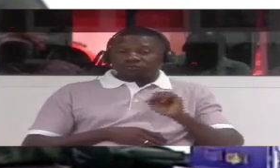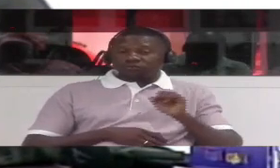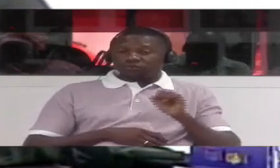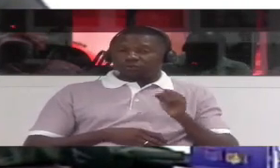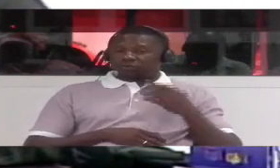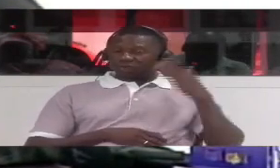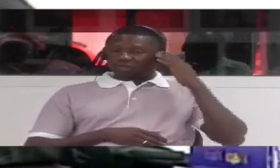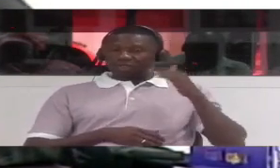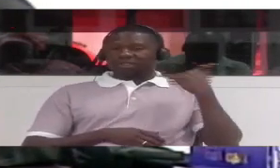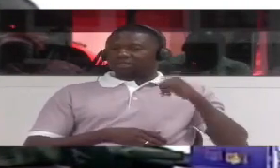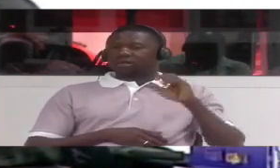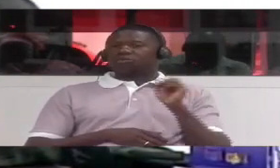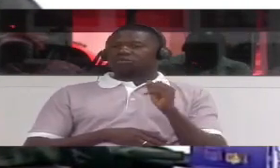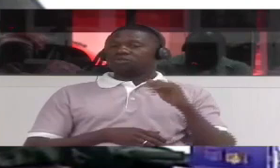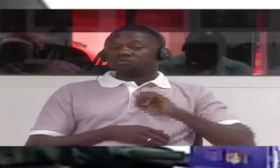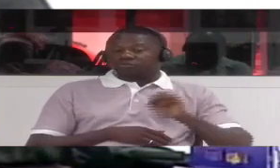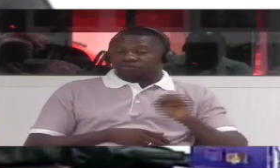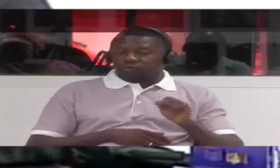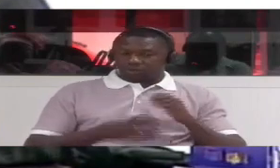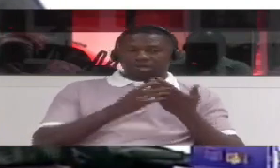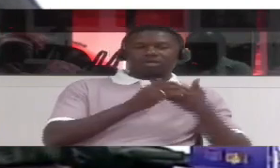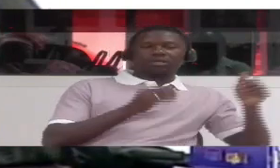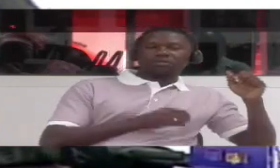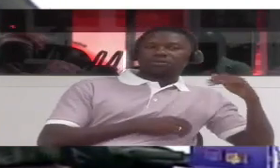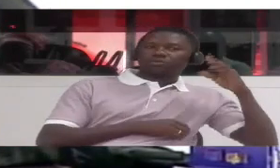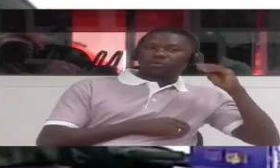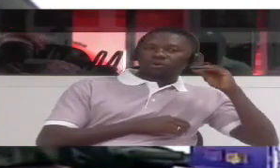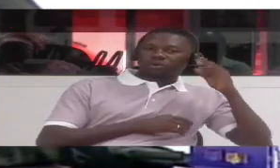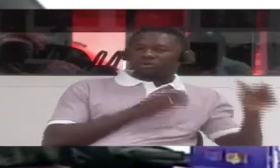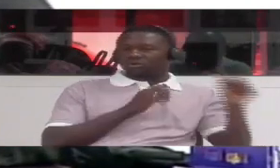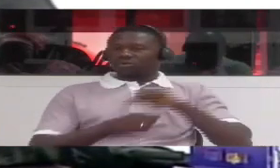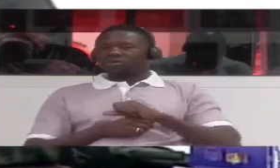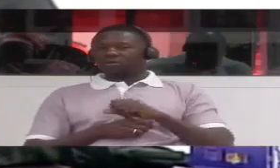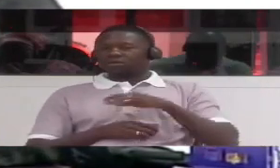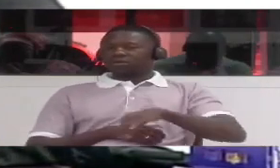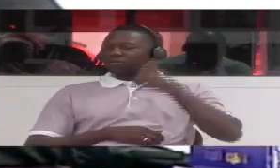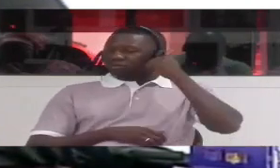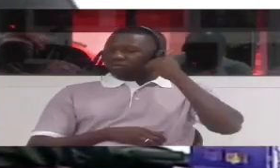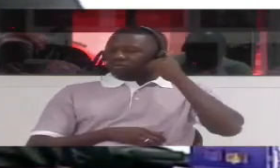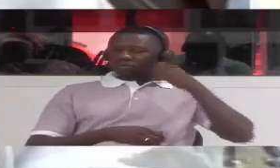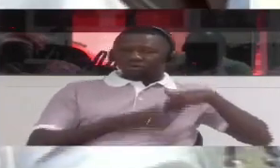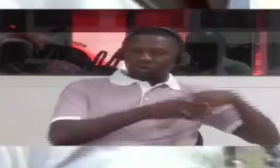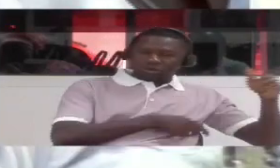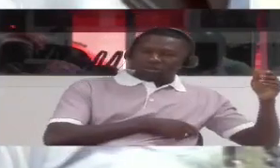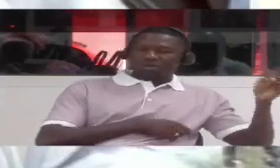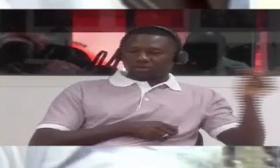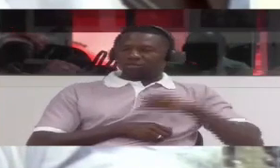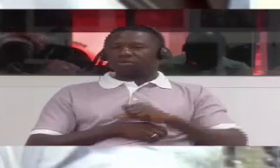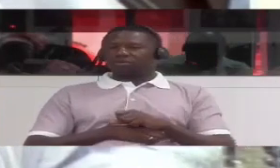It must have been vibrate. He would go out, talk, and come back. Pick the phone, go, and come back. He did that many times during the